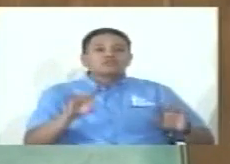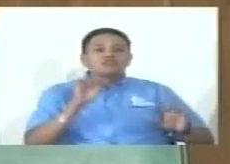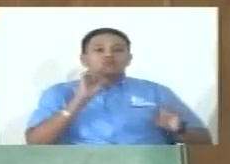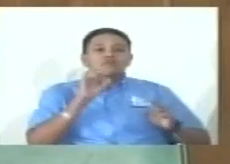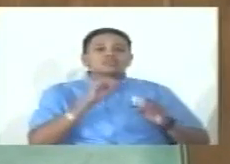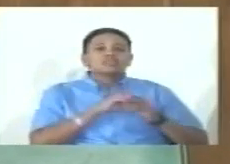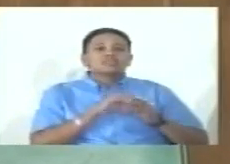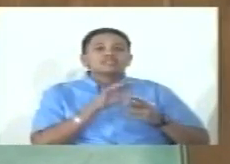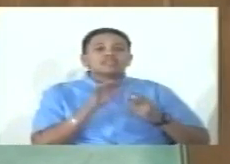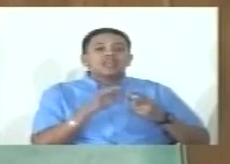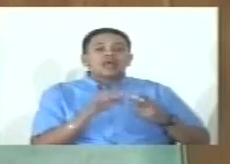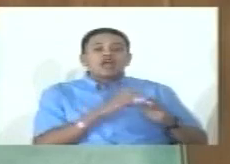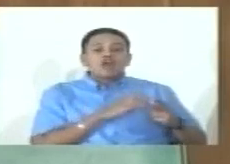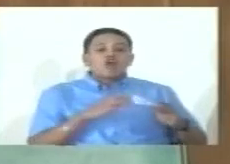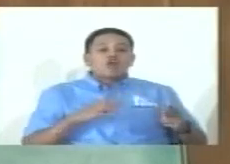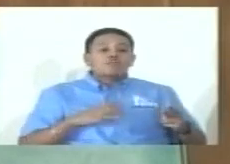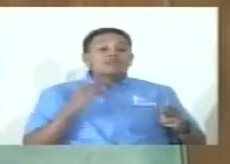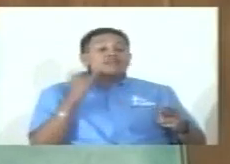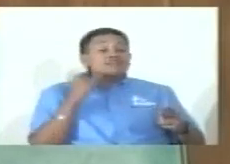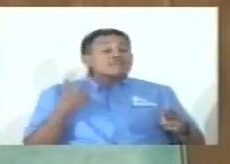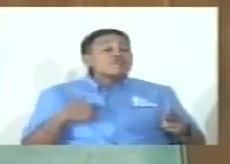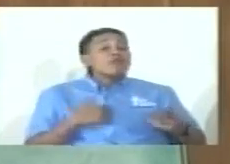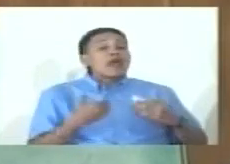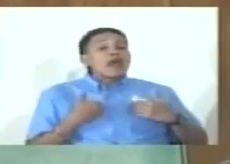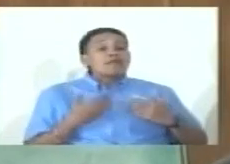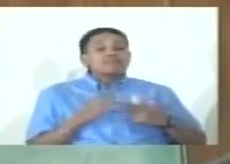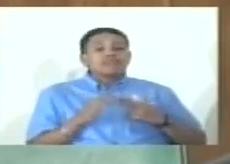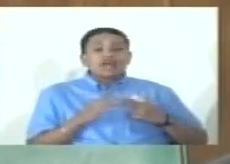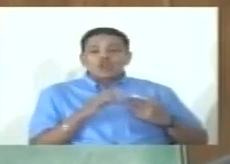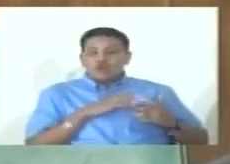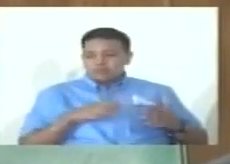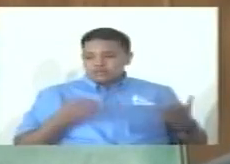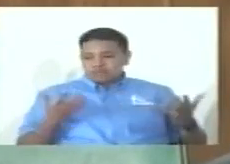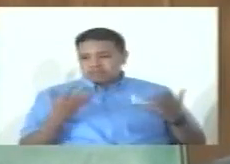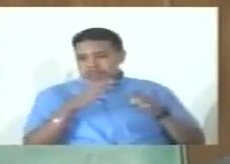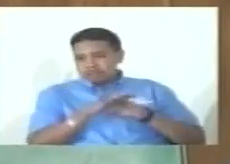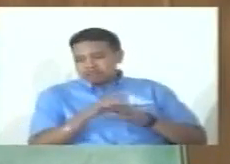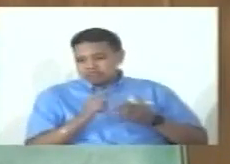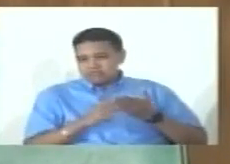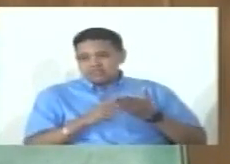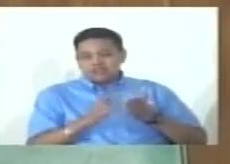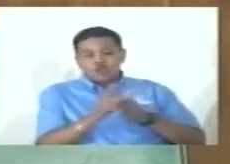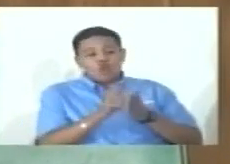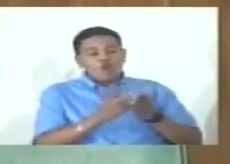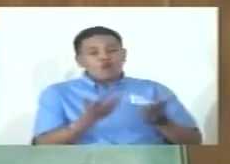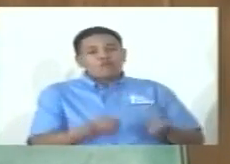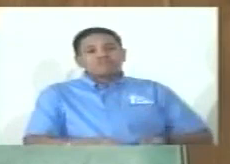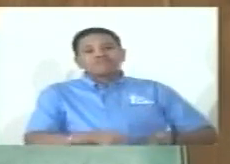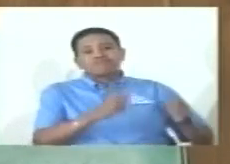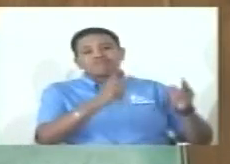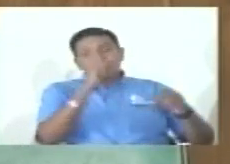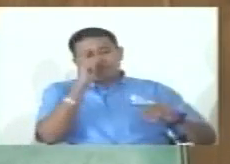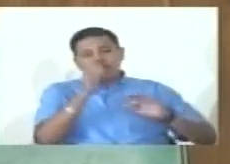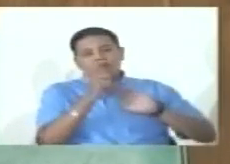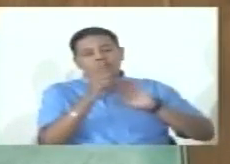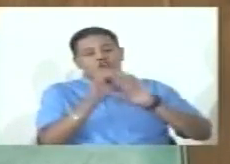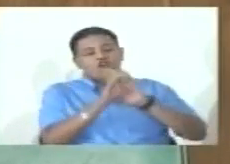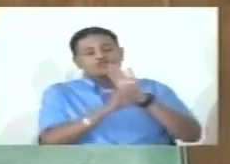select committee if we had won, the bill was thrown out. In recent time, Mr.